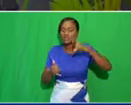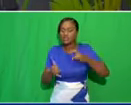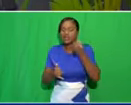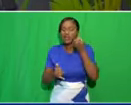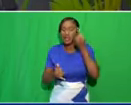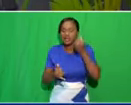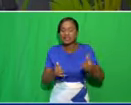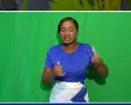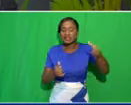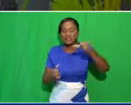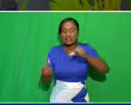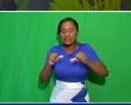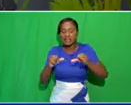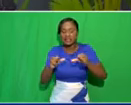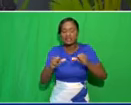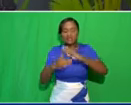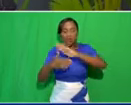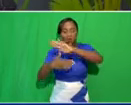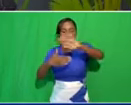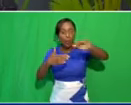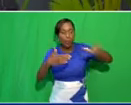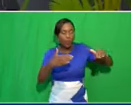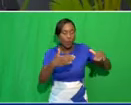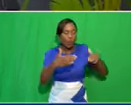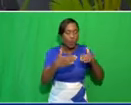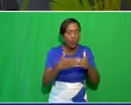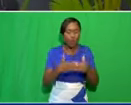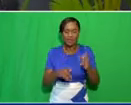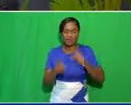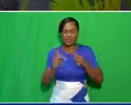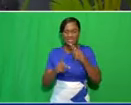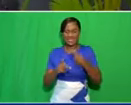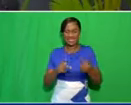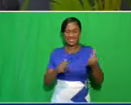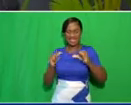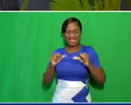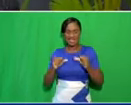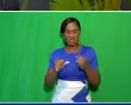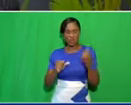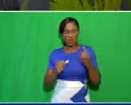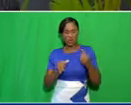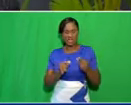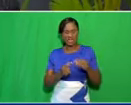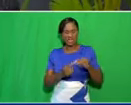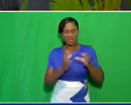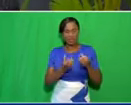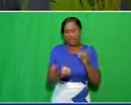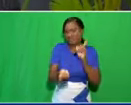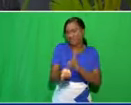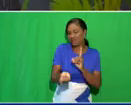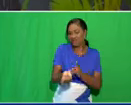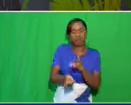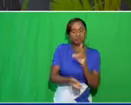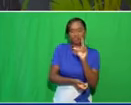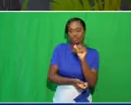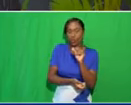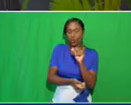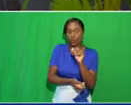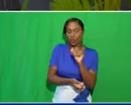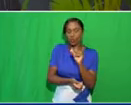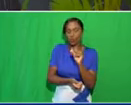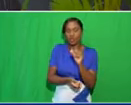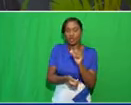science belongs to everybody. People think about science, well, that means you're going to be a doctor. No, it doesn't mean you're going to be